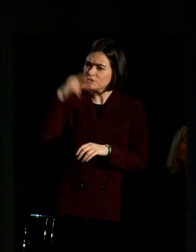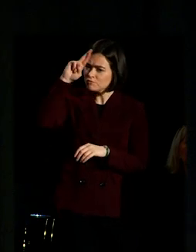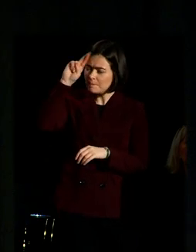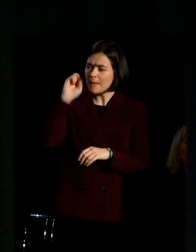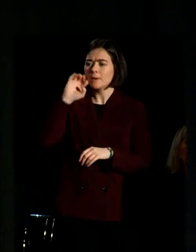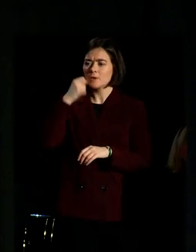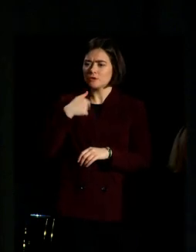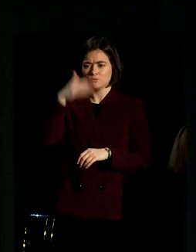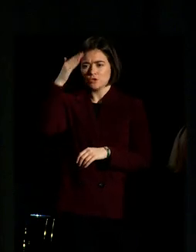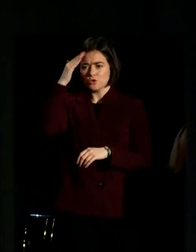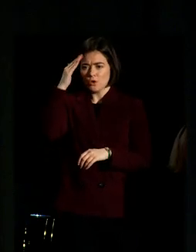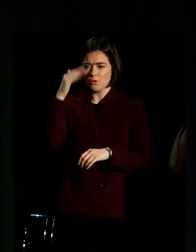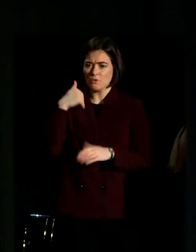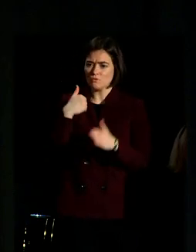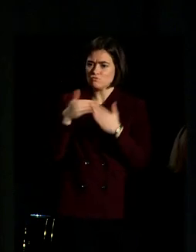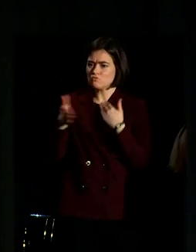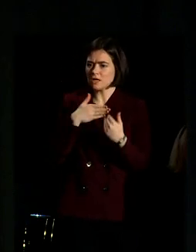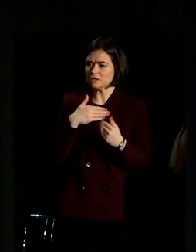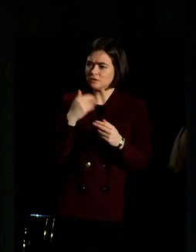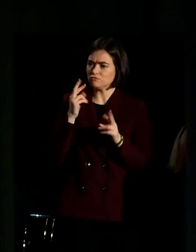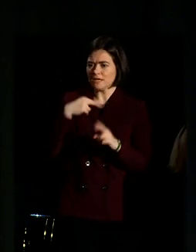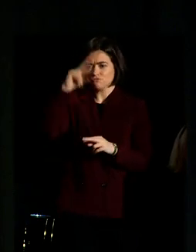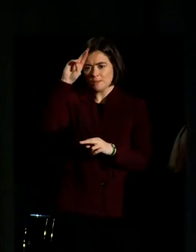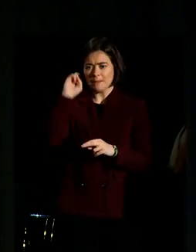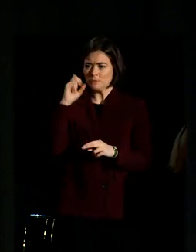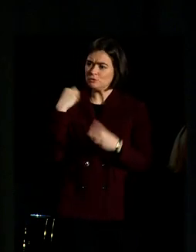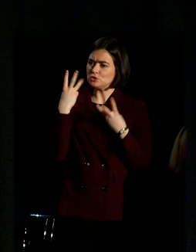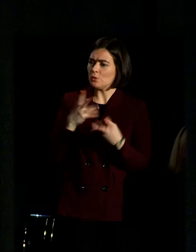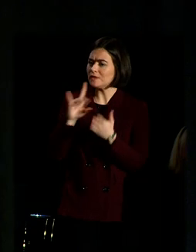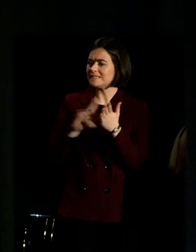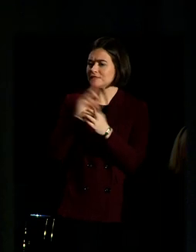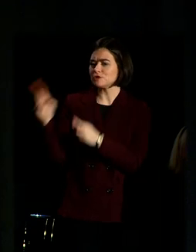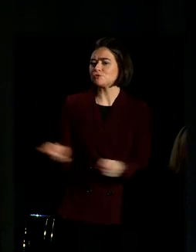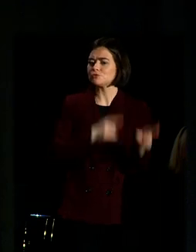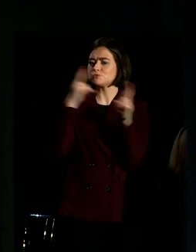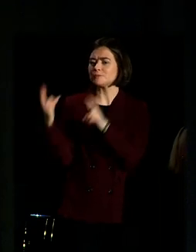is not to remember when history repeats itself.